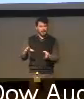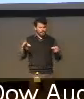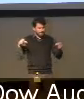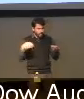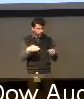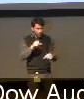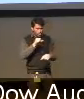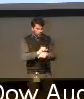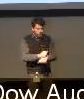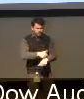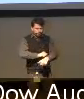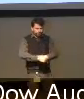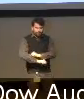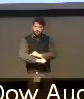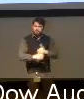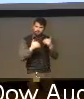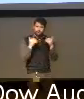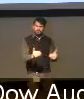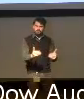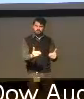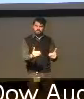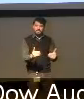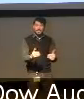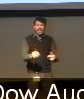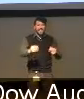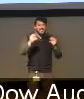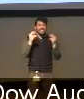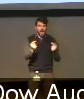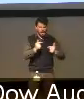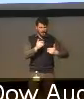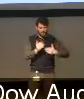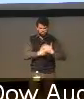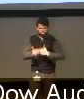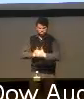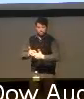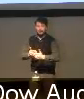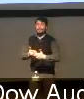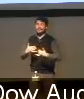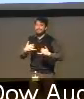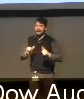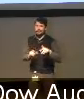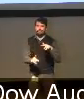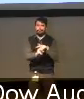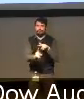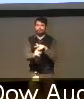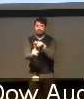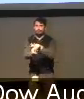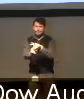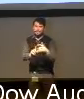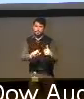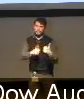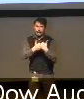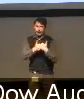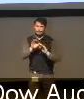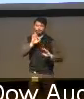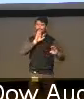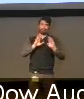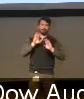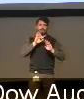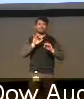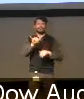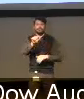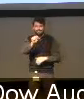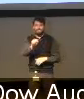done. But although things came together very quickly, we did have some challenges. One of the first things that we realized when